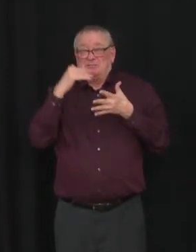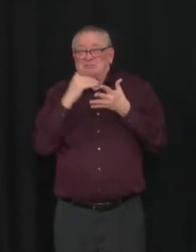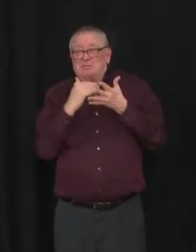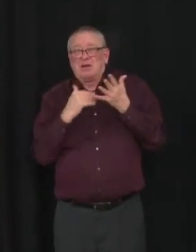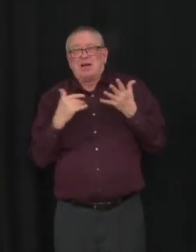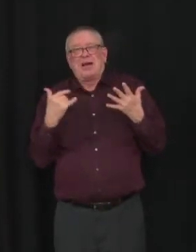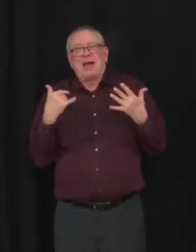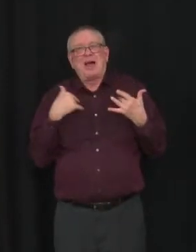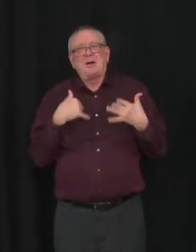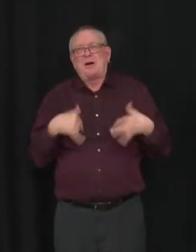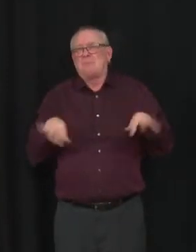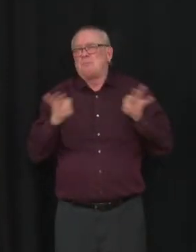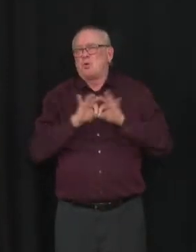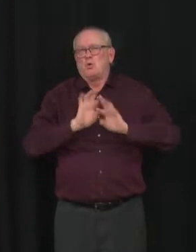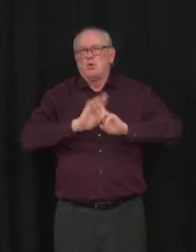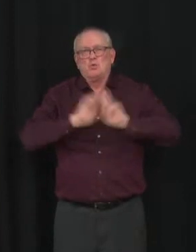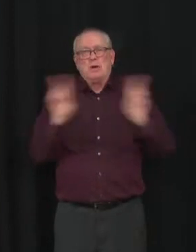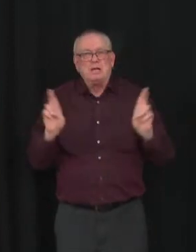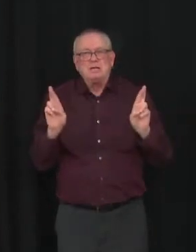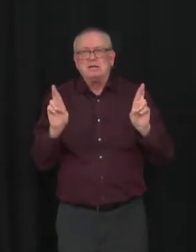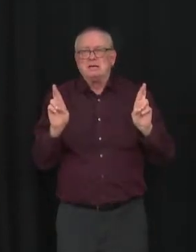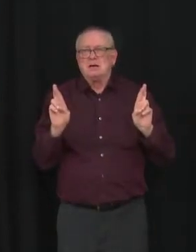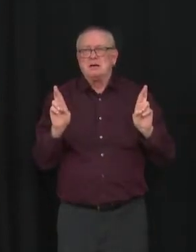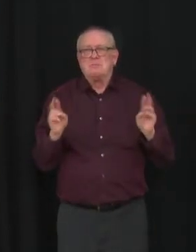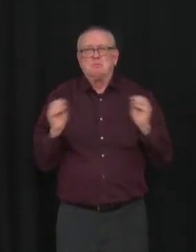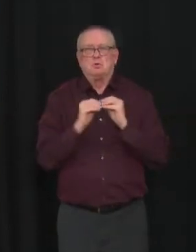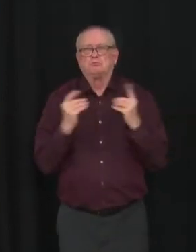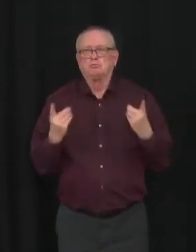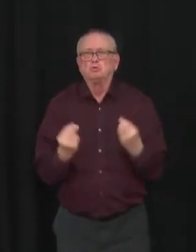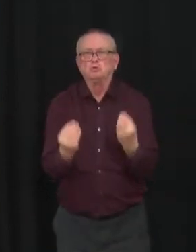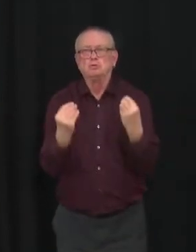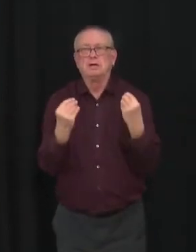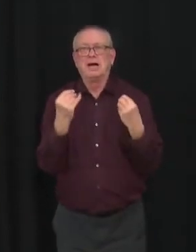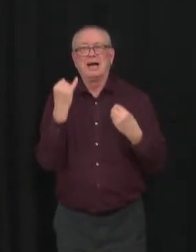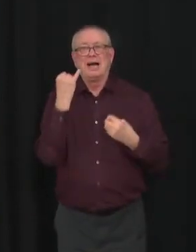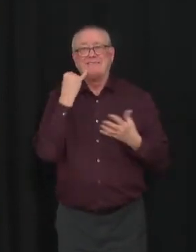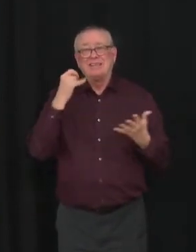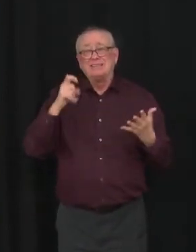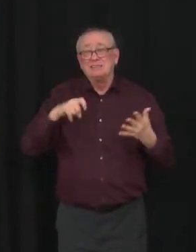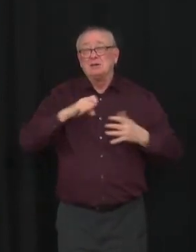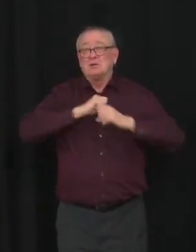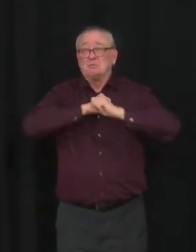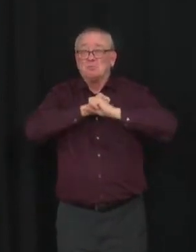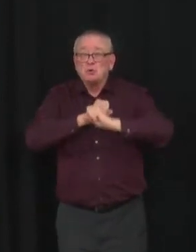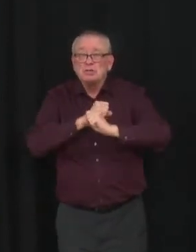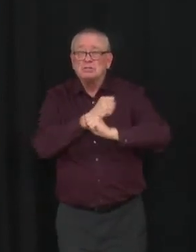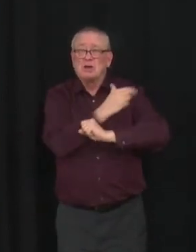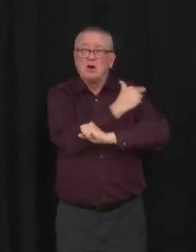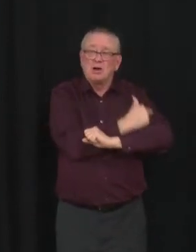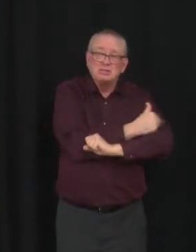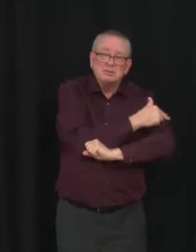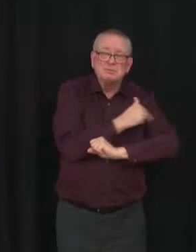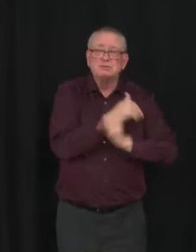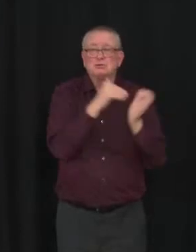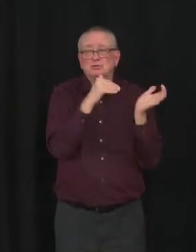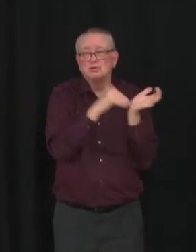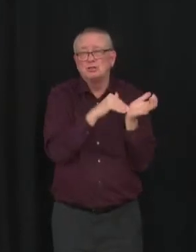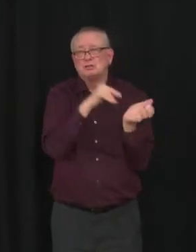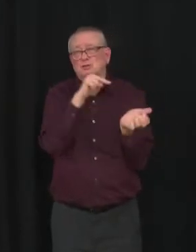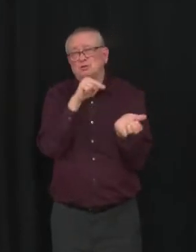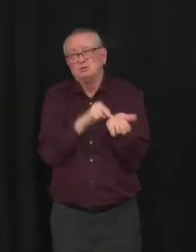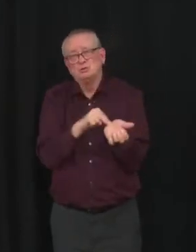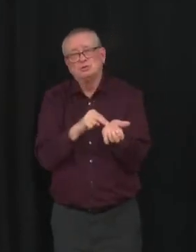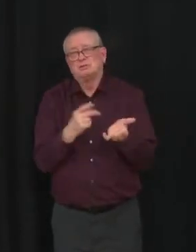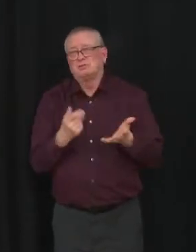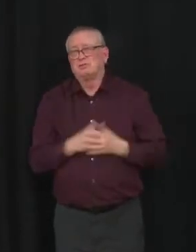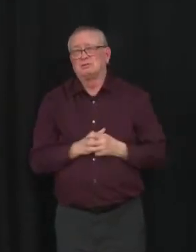take more action should it be necessary to protect the healthcare system. I think in the next 1 to 2